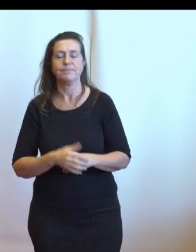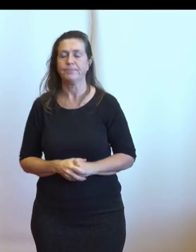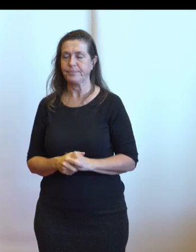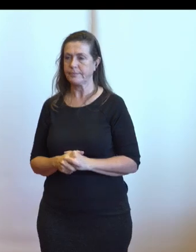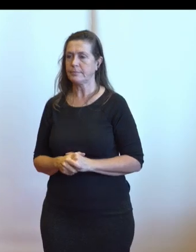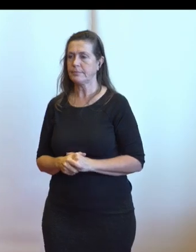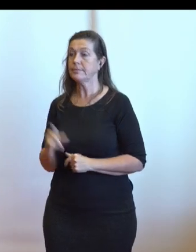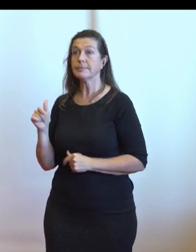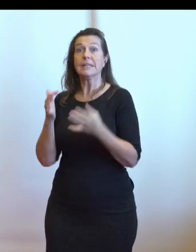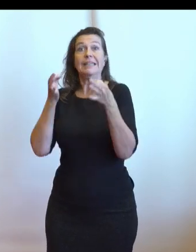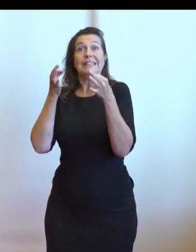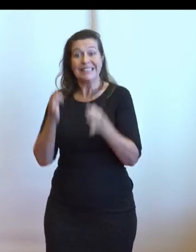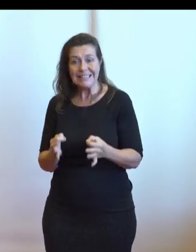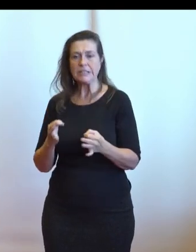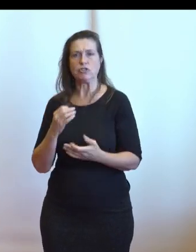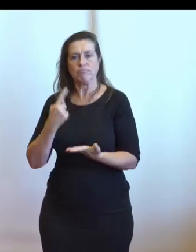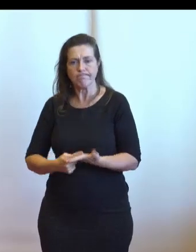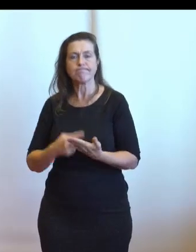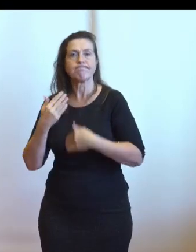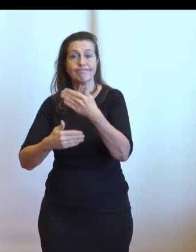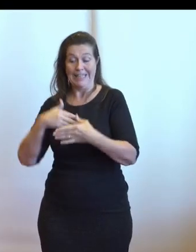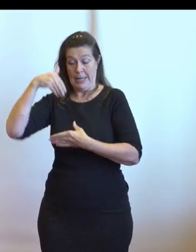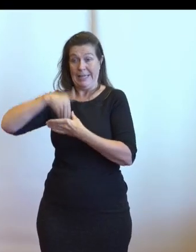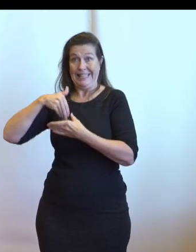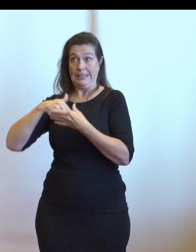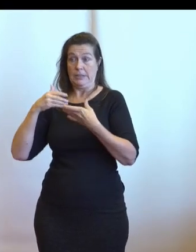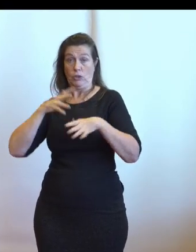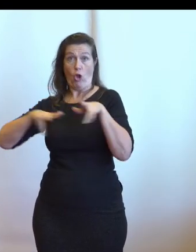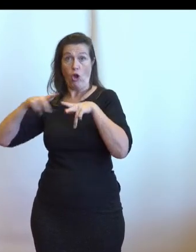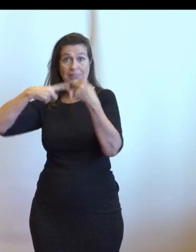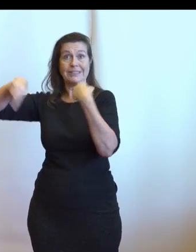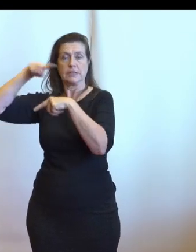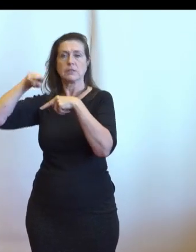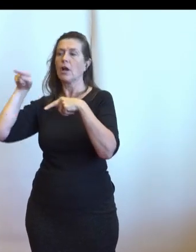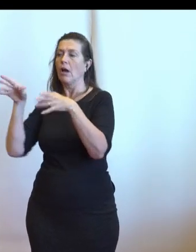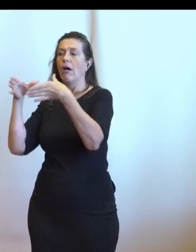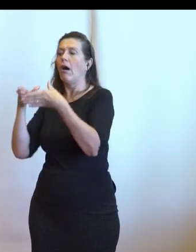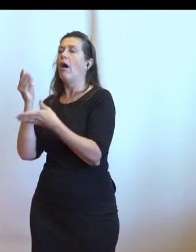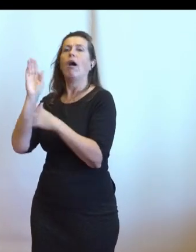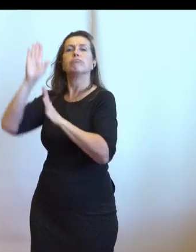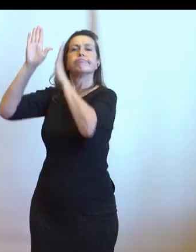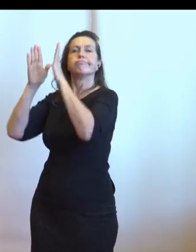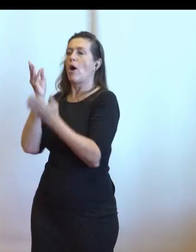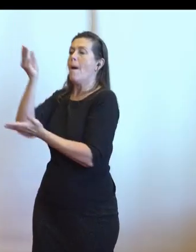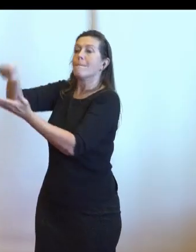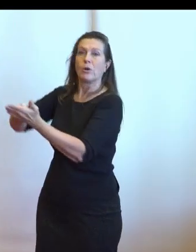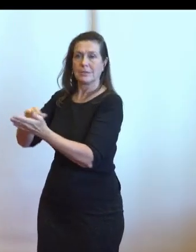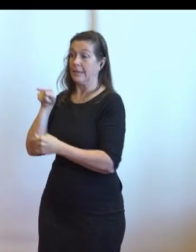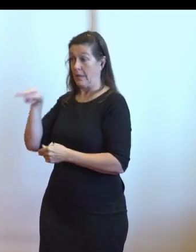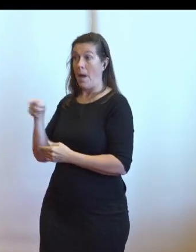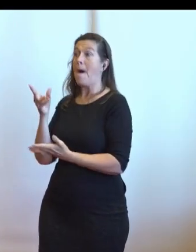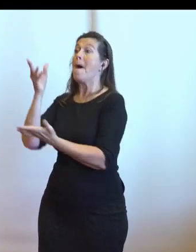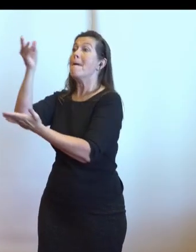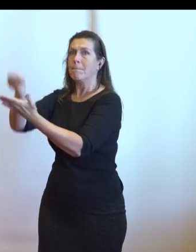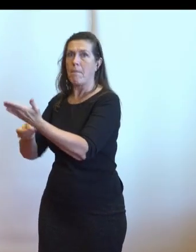the decision-making process happens elsewhere within the organisation. So the procurement professionals are buying something that